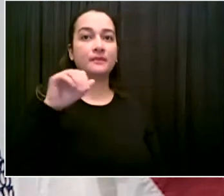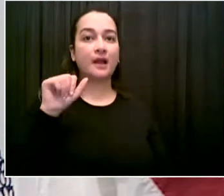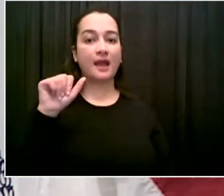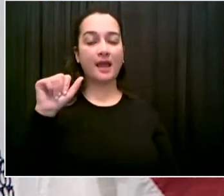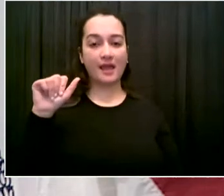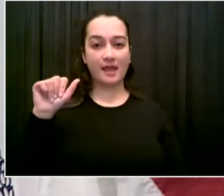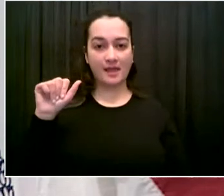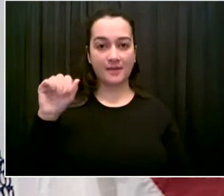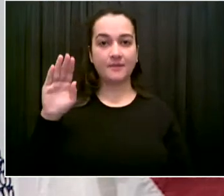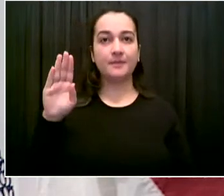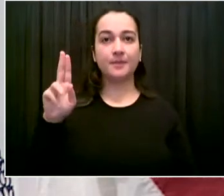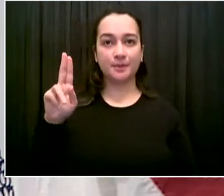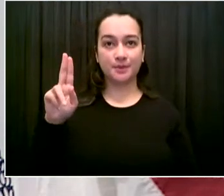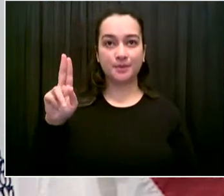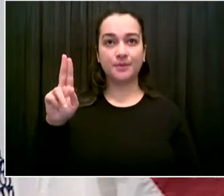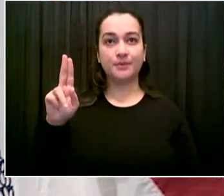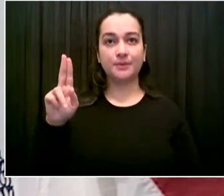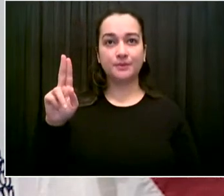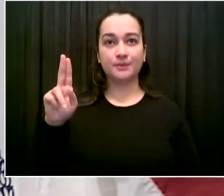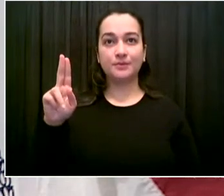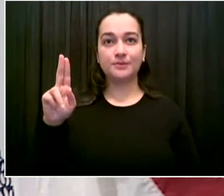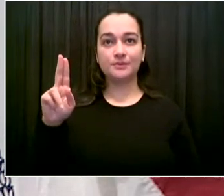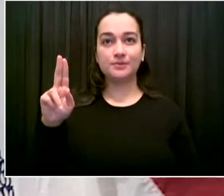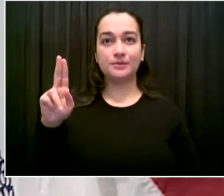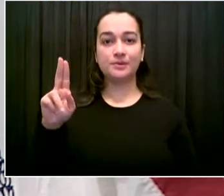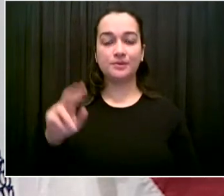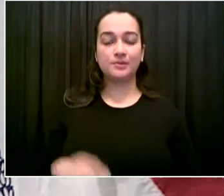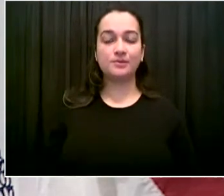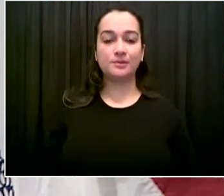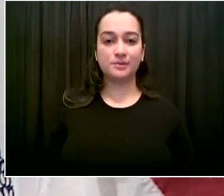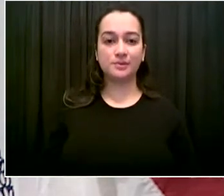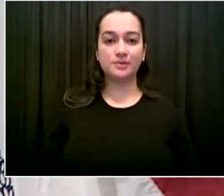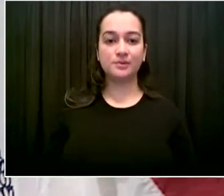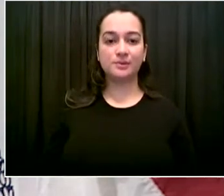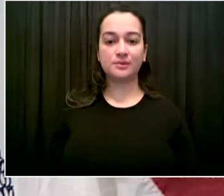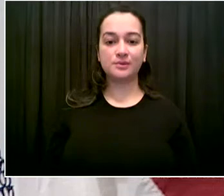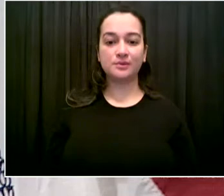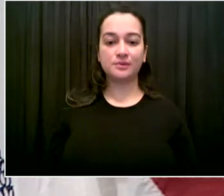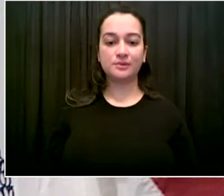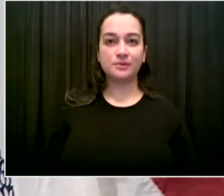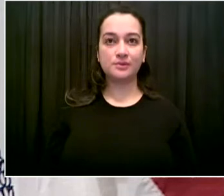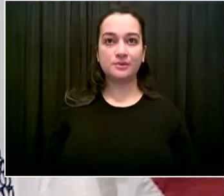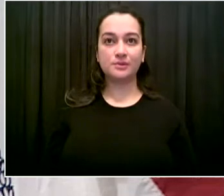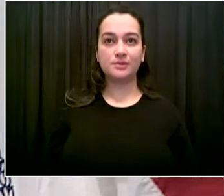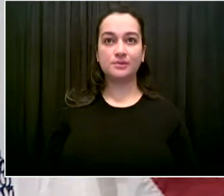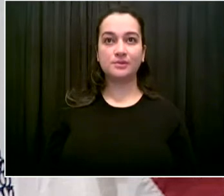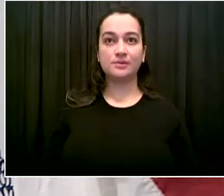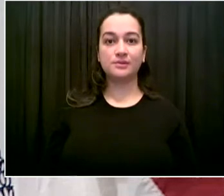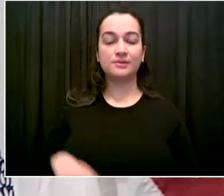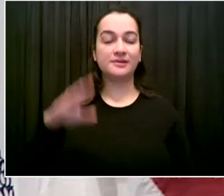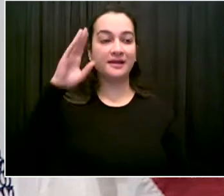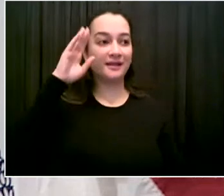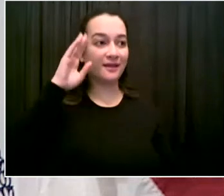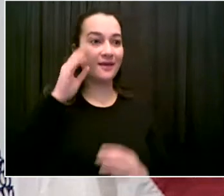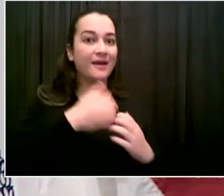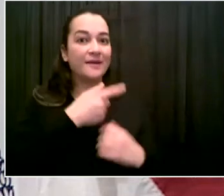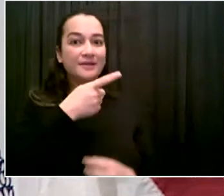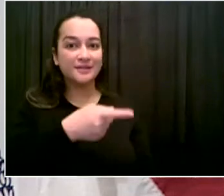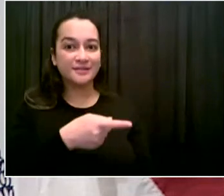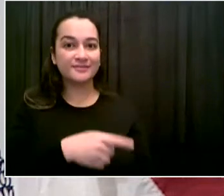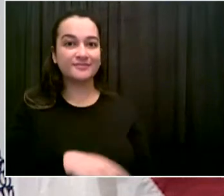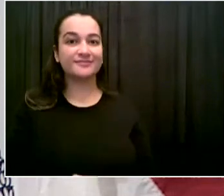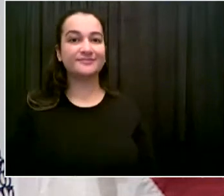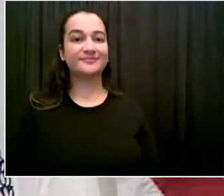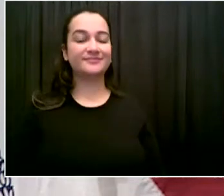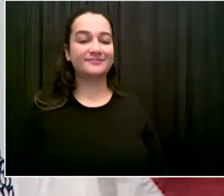Hello, Mayor. How are you? Good, Abu. How are you doing? Good. Thank you so much. The Mayor, I have the first question